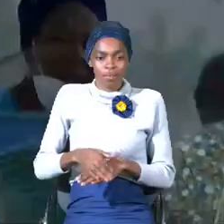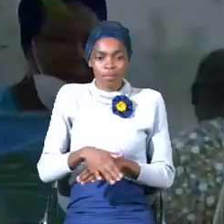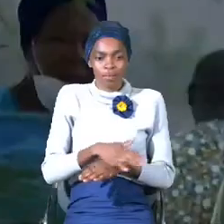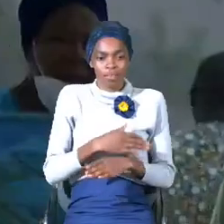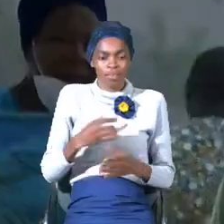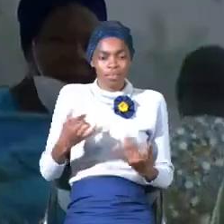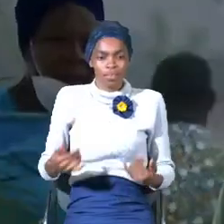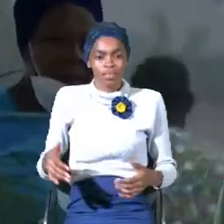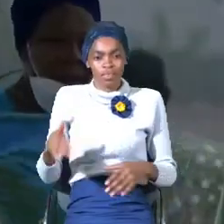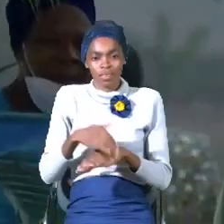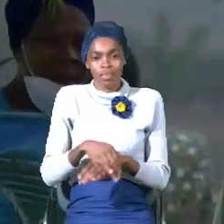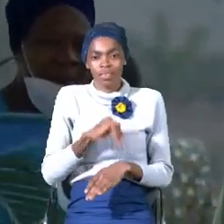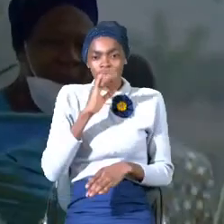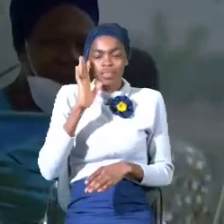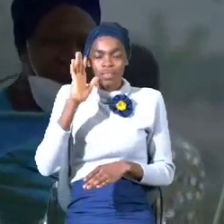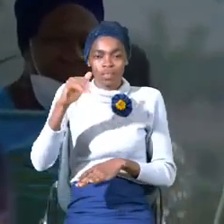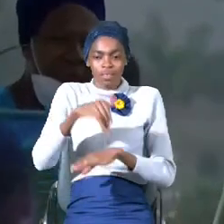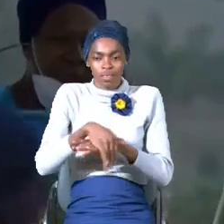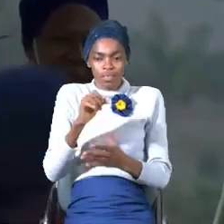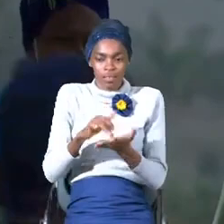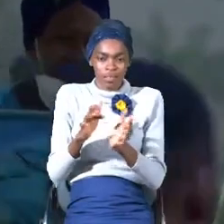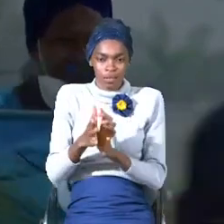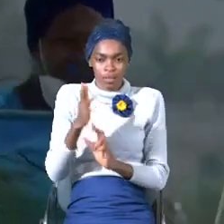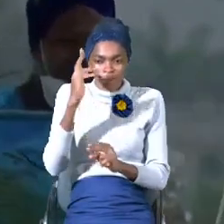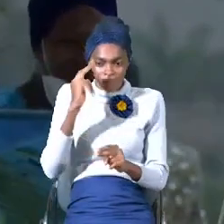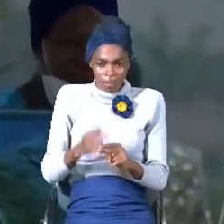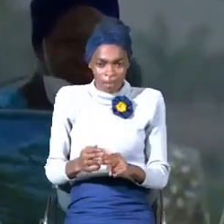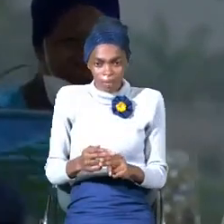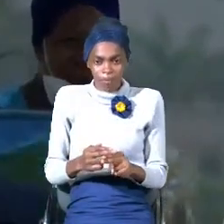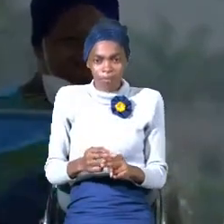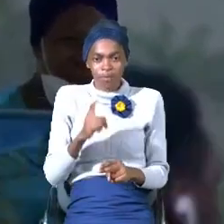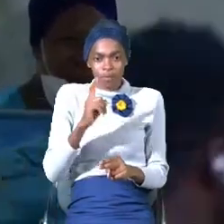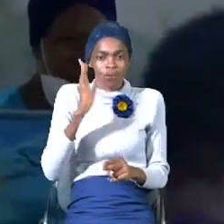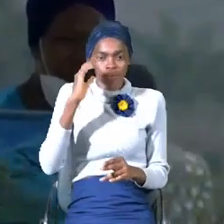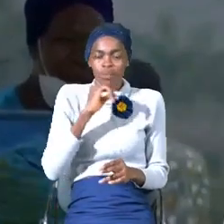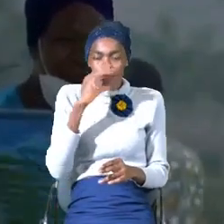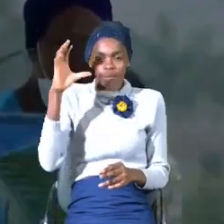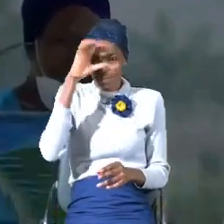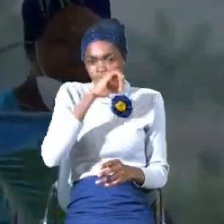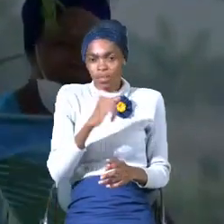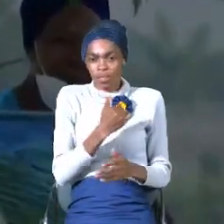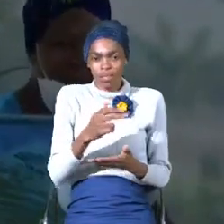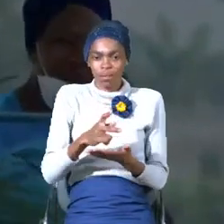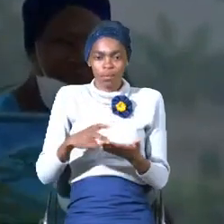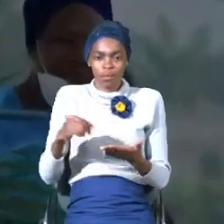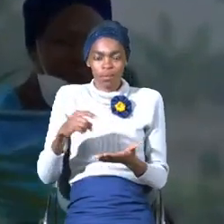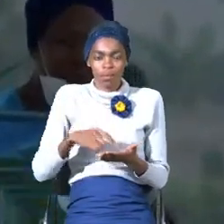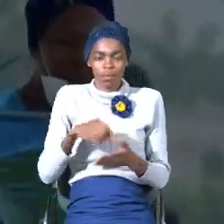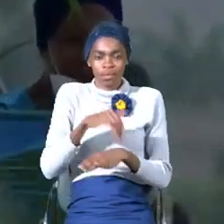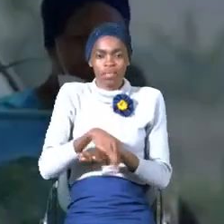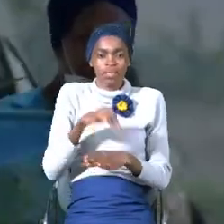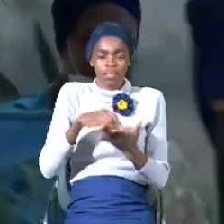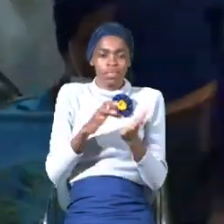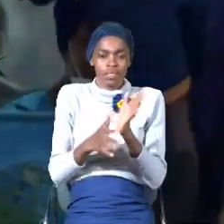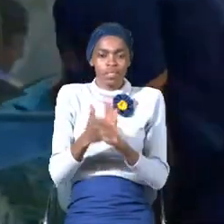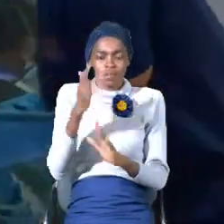Tonight is your night. You will not miss any part of tonight in Jesus'